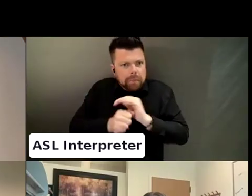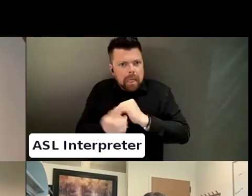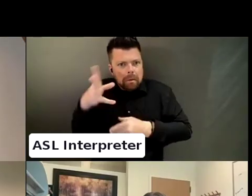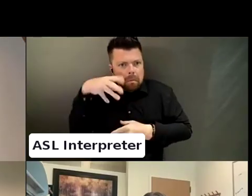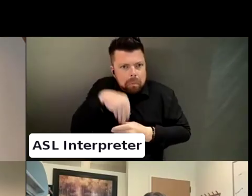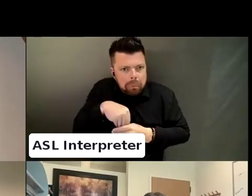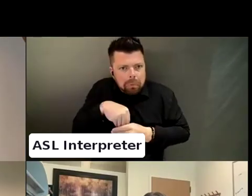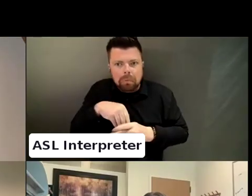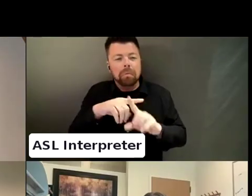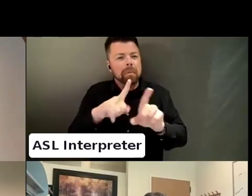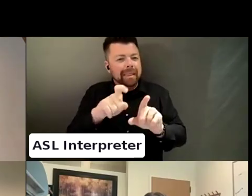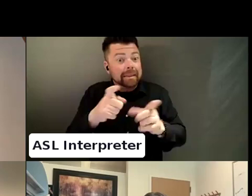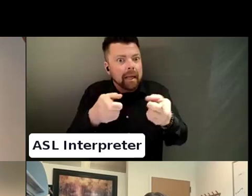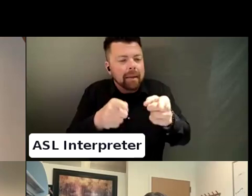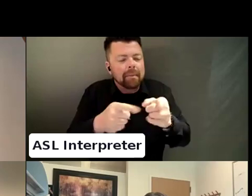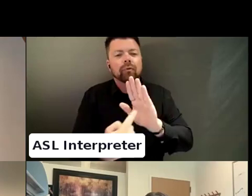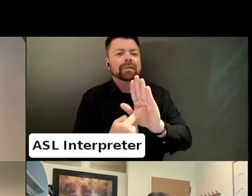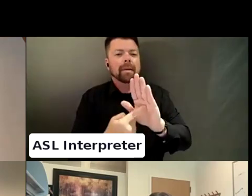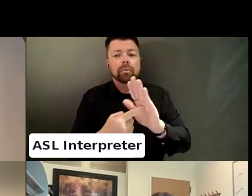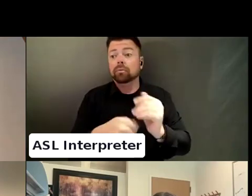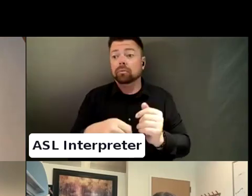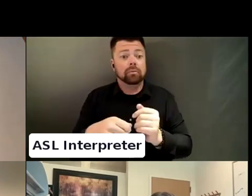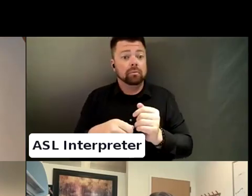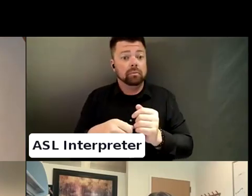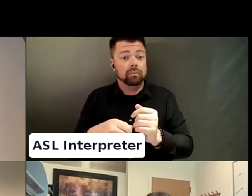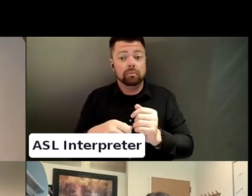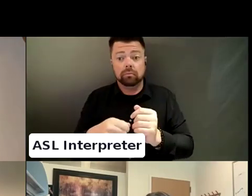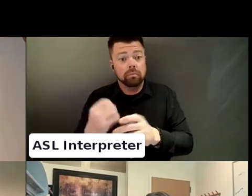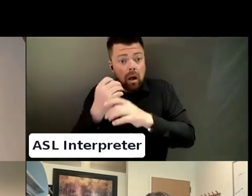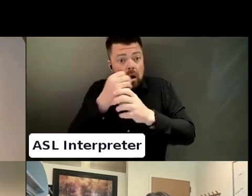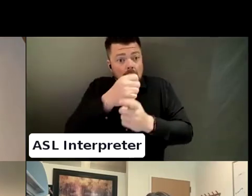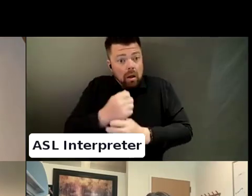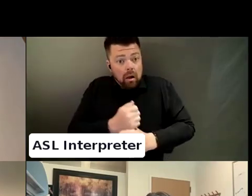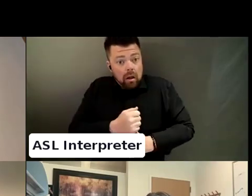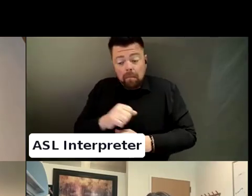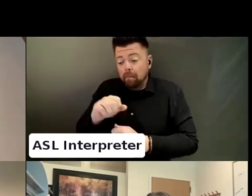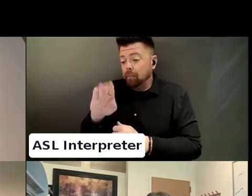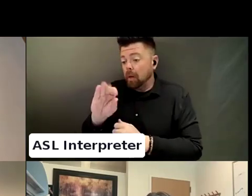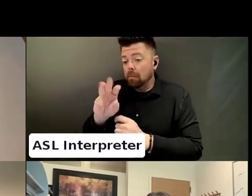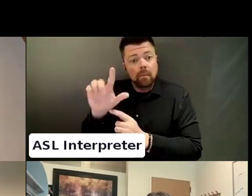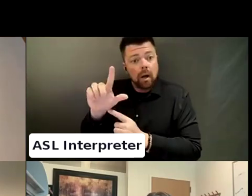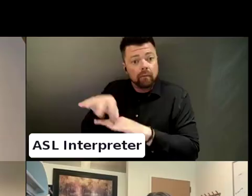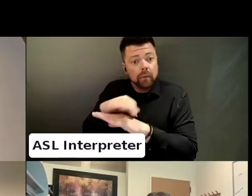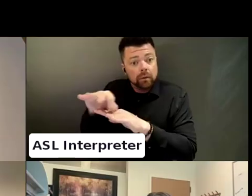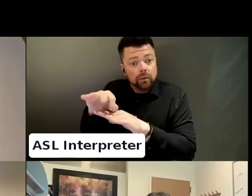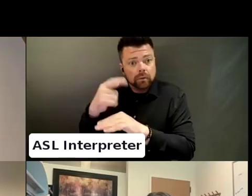bowel function. With this, we don't see the bowels work, but we know in the community that that's a big